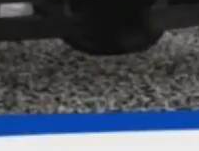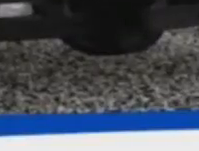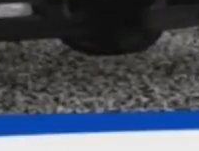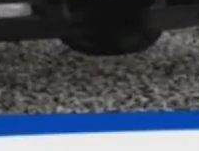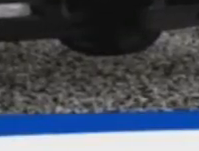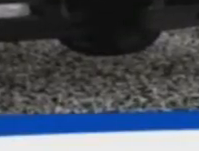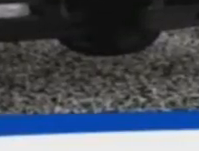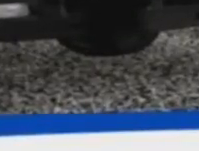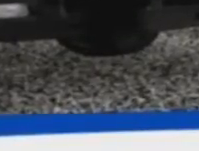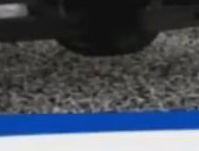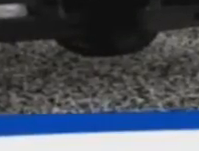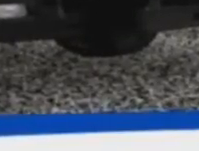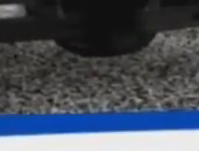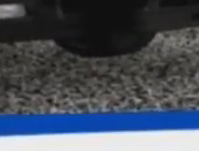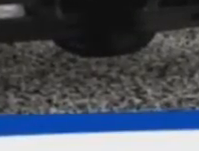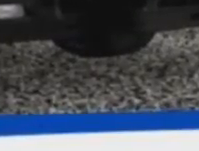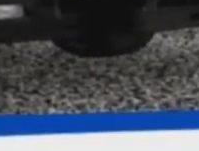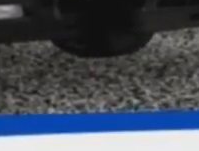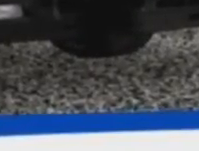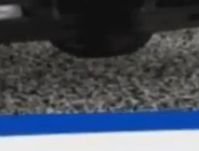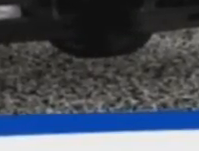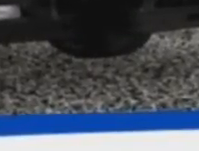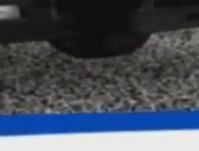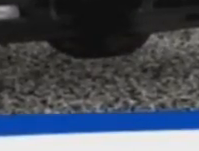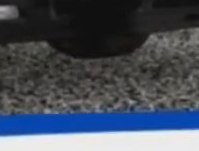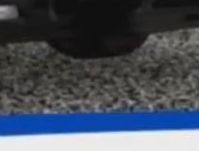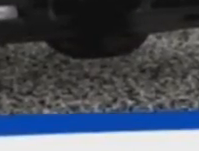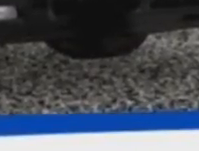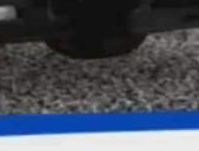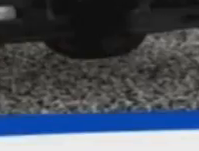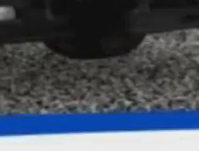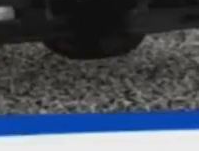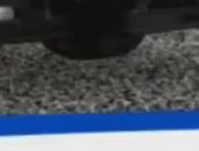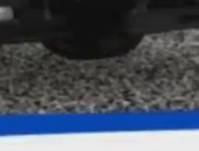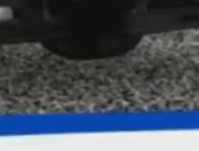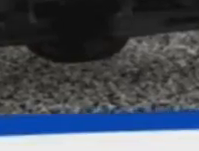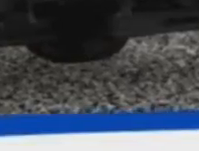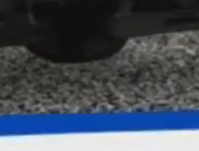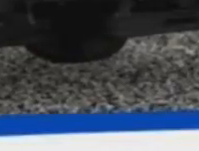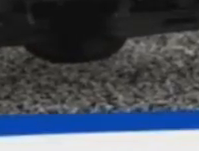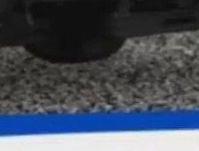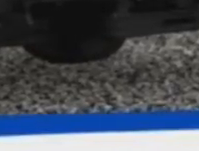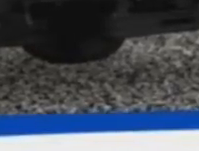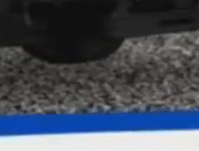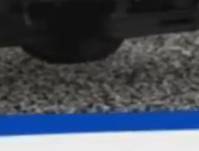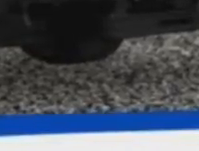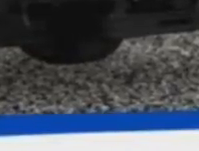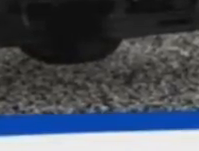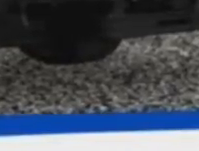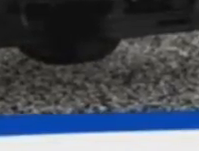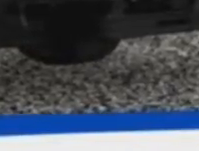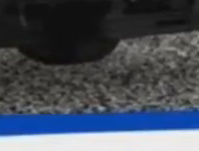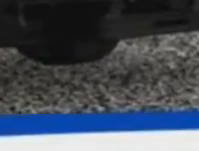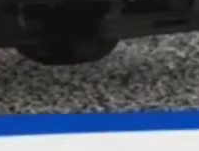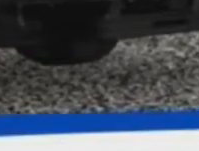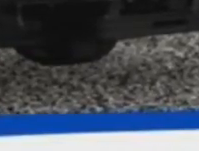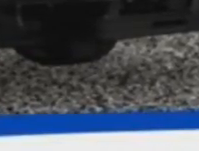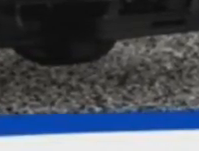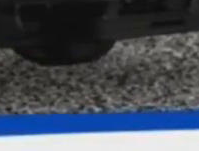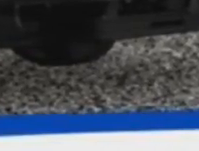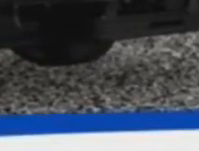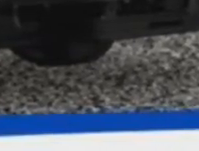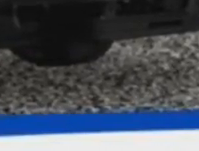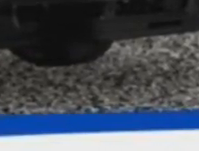Get up to 95% financing for old brand new vehicles payable within 60 months. What's more, you can access a Biashara Boost